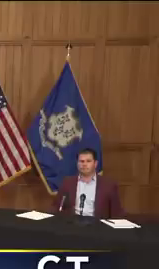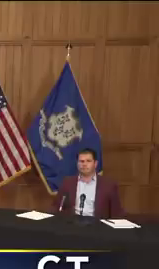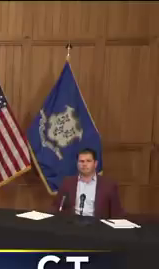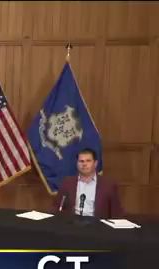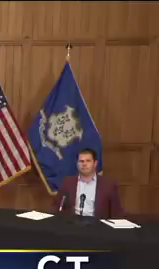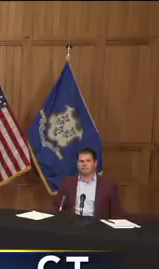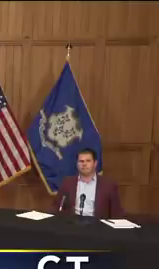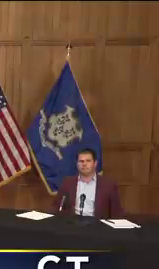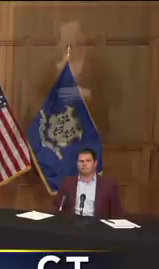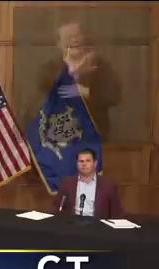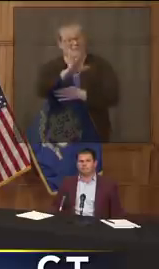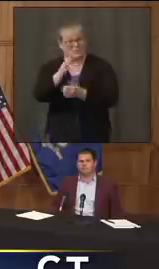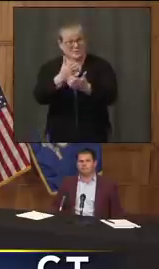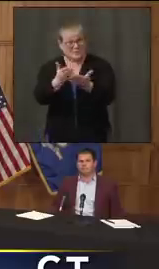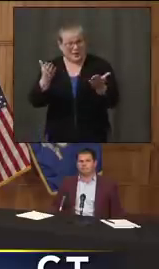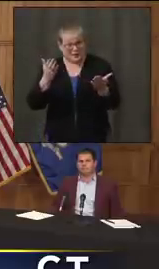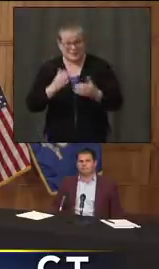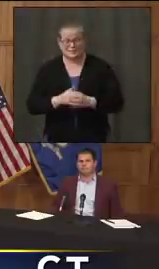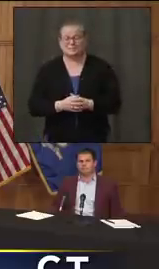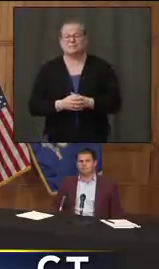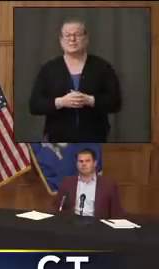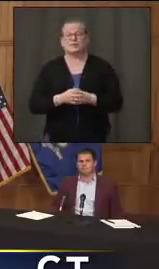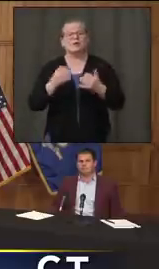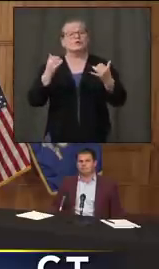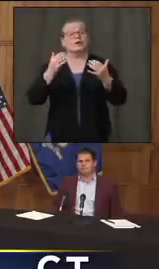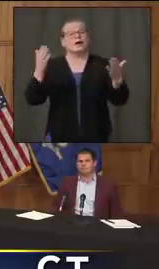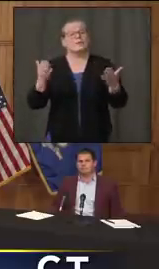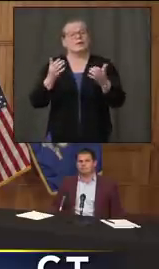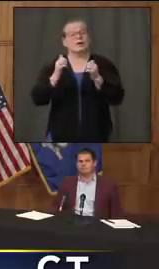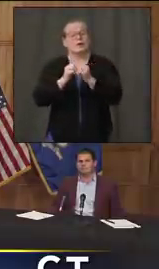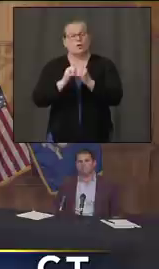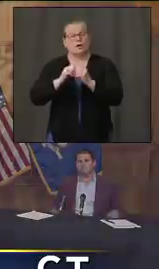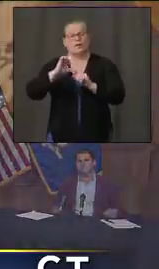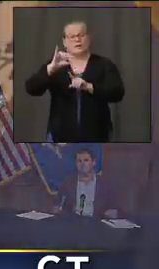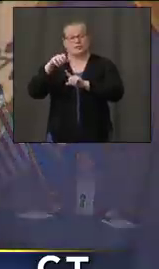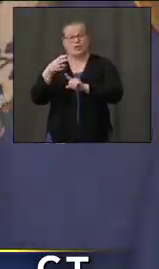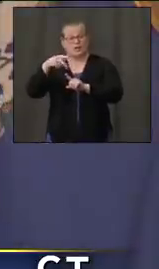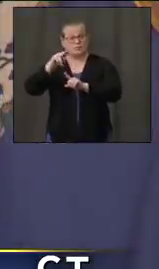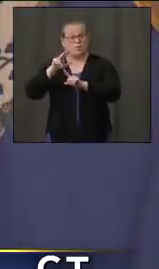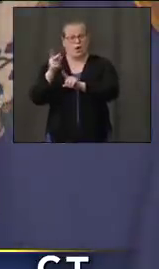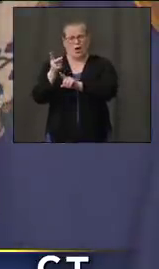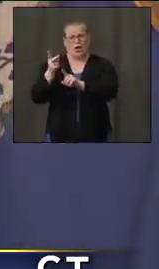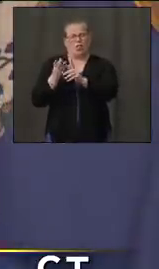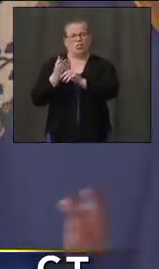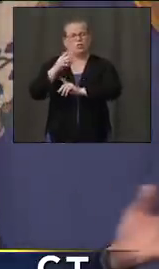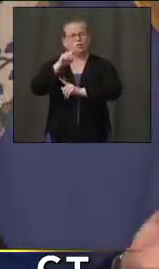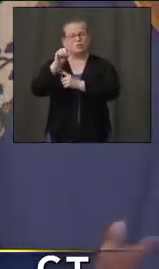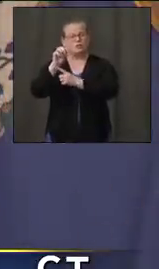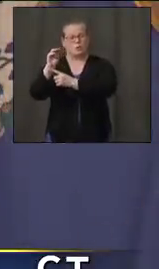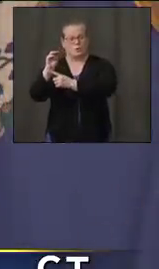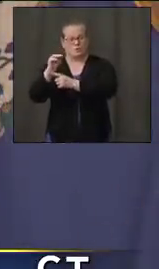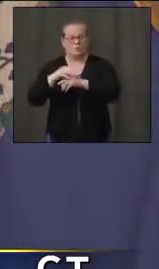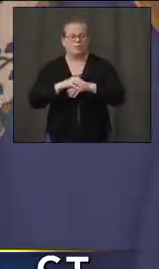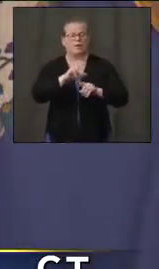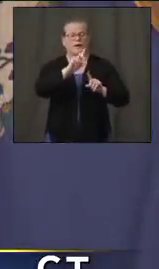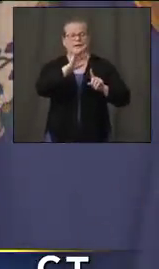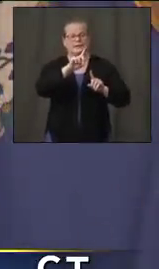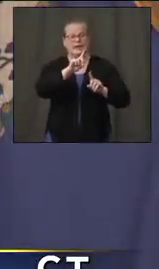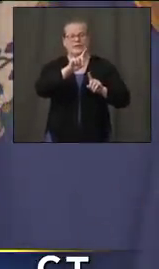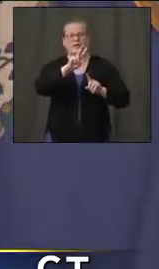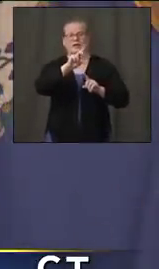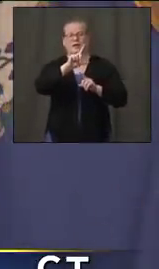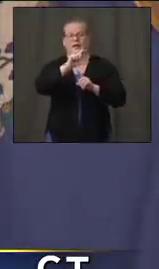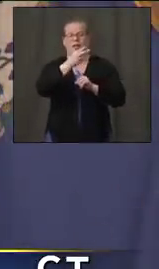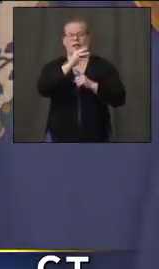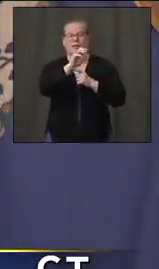All right, good afternoon, everybody. I'm here today joined by Josh and Paul via Zoom, David Lamont, Economic